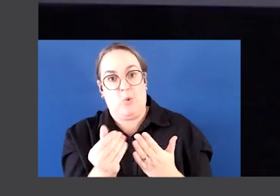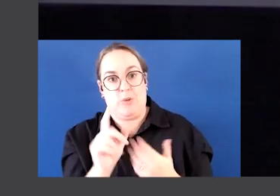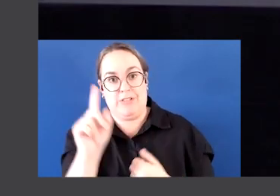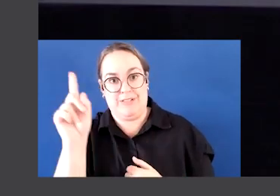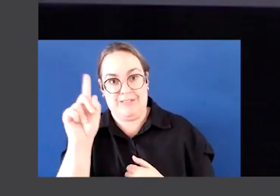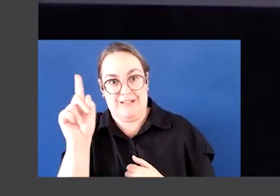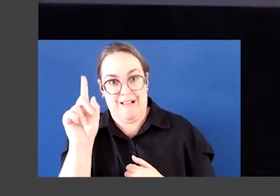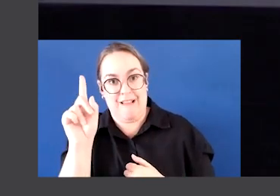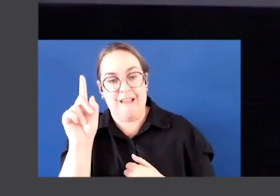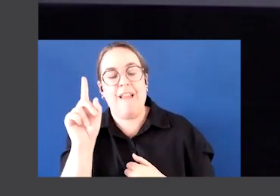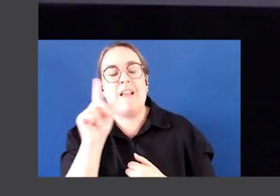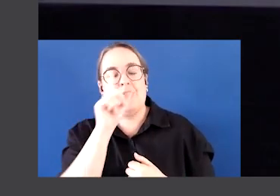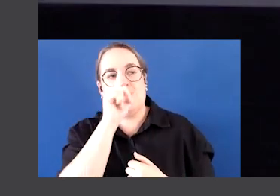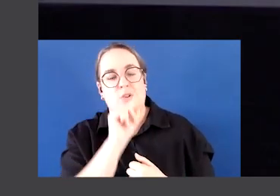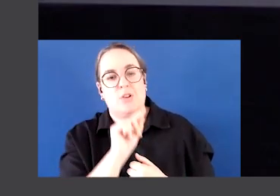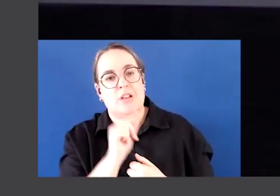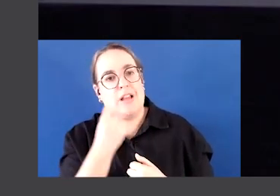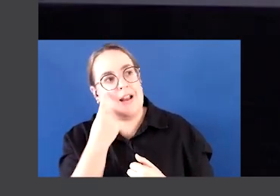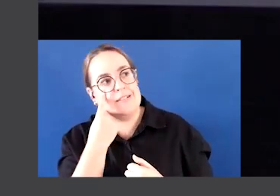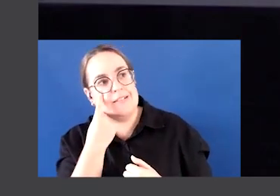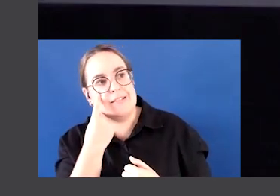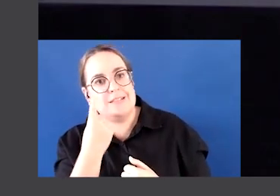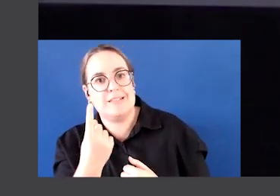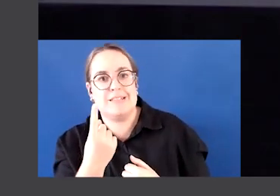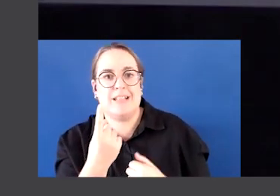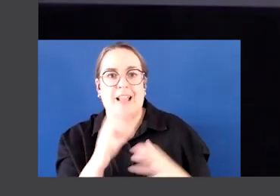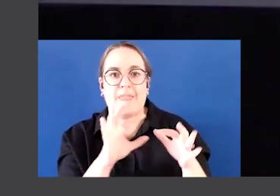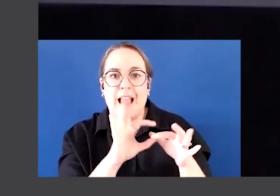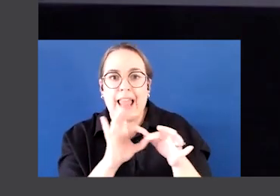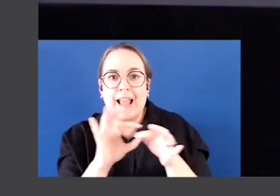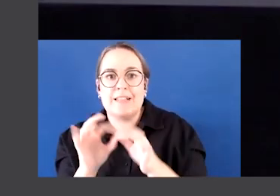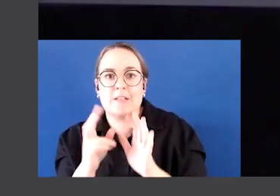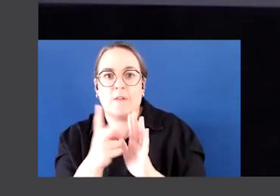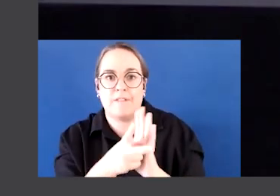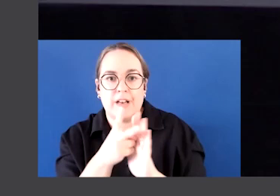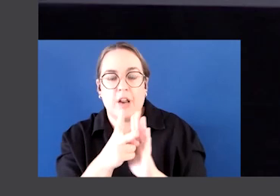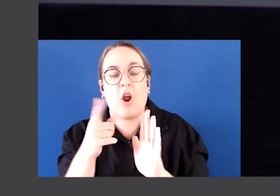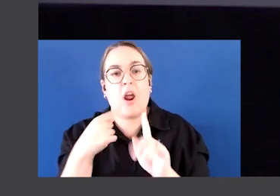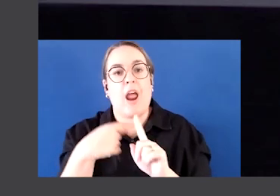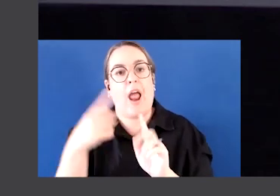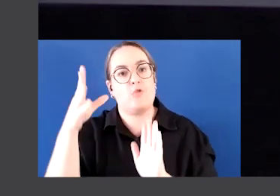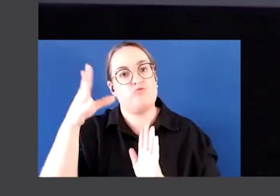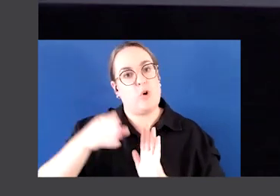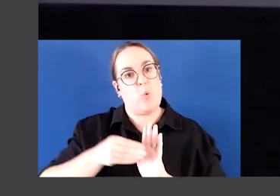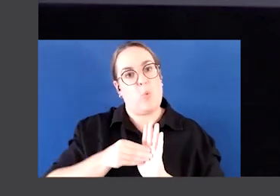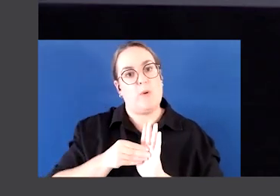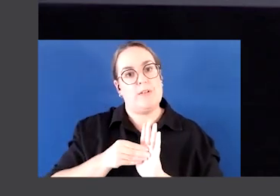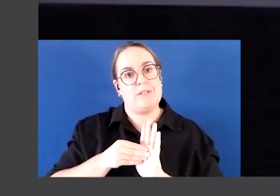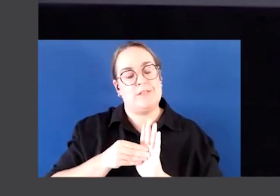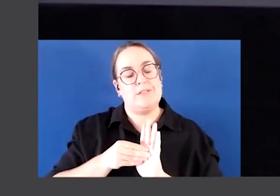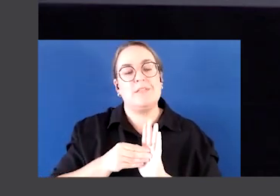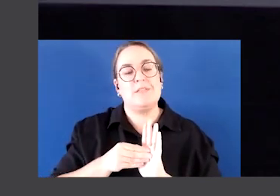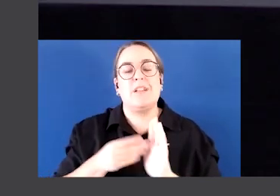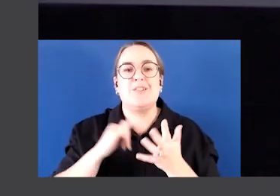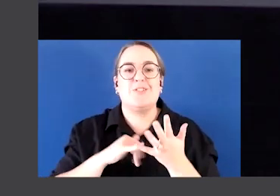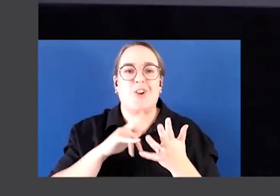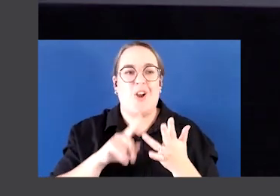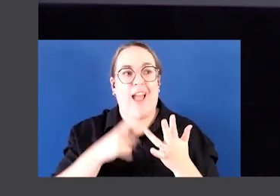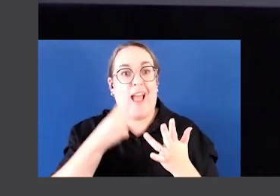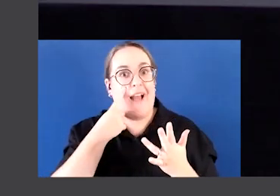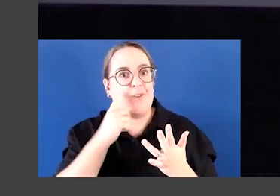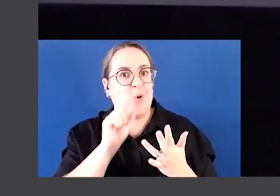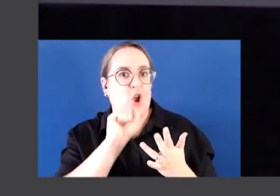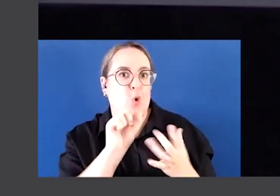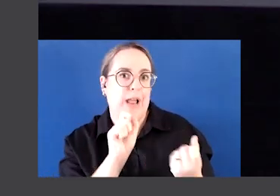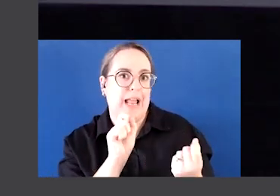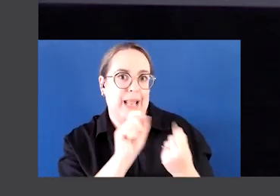that were mentioned today throughout the session, to the report and to other resources, and a recording of today's webinar. So